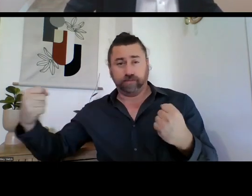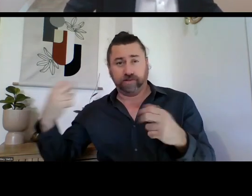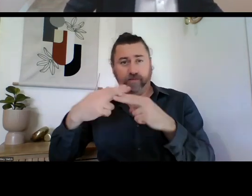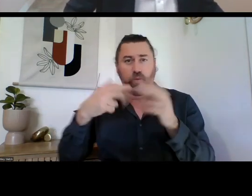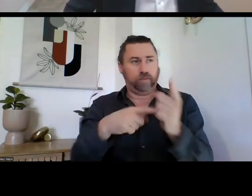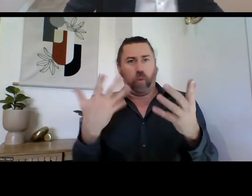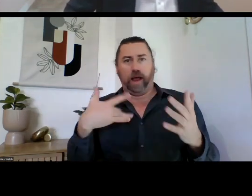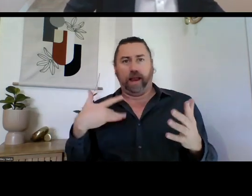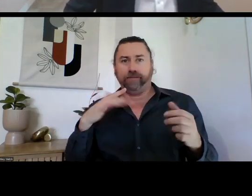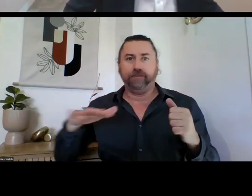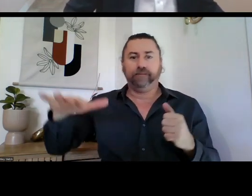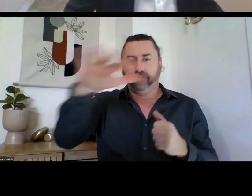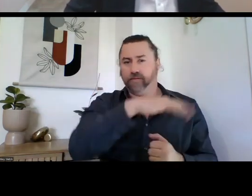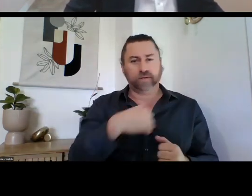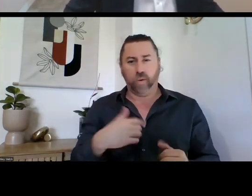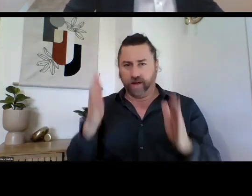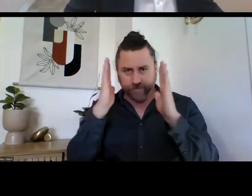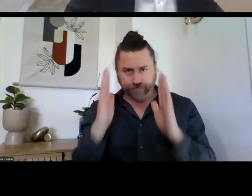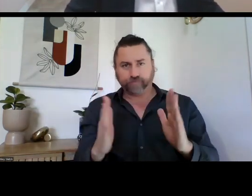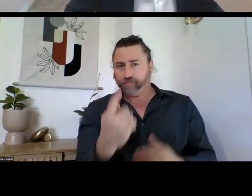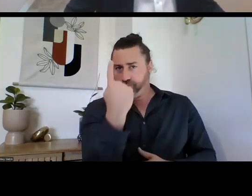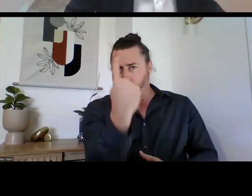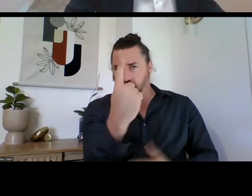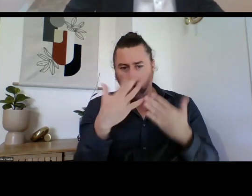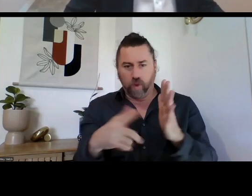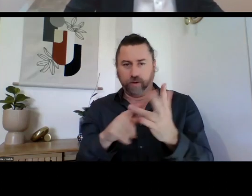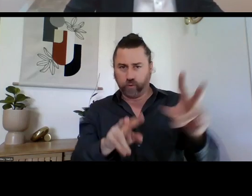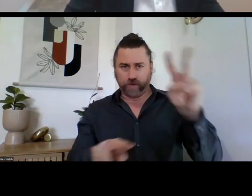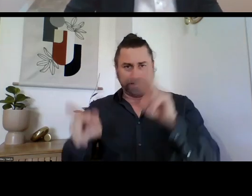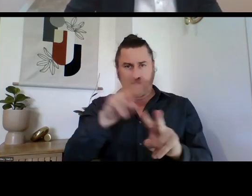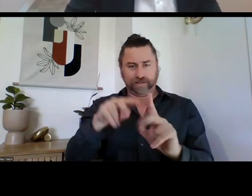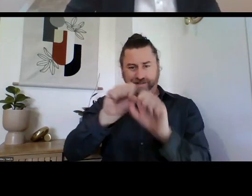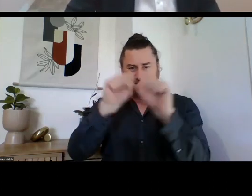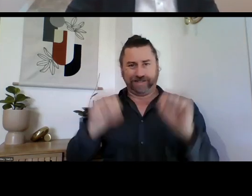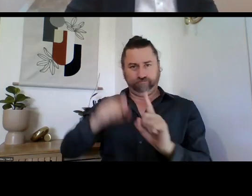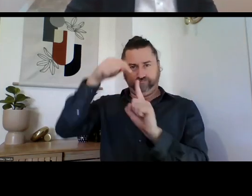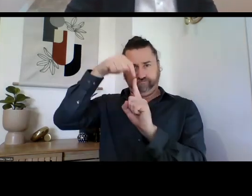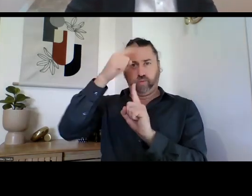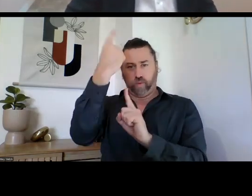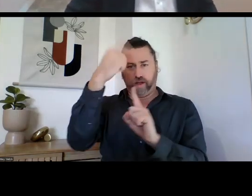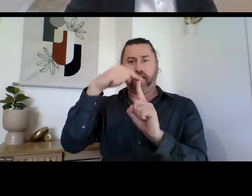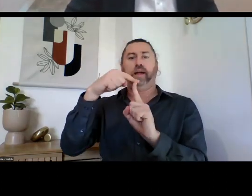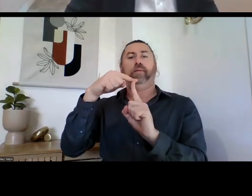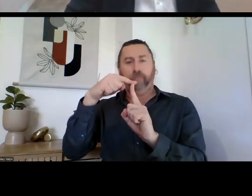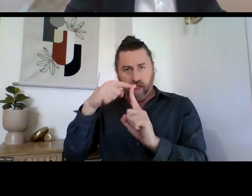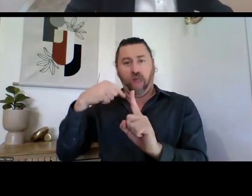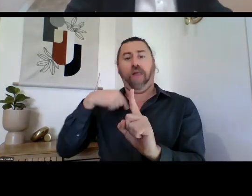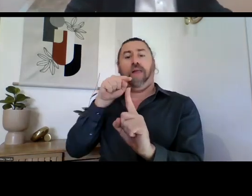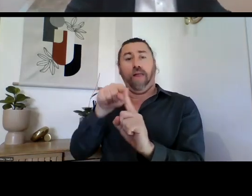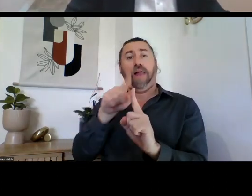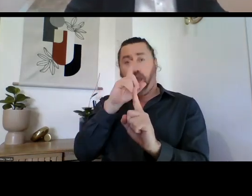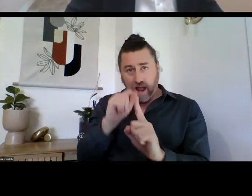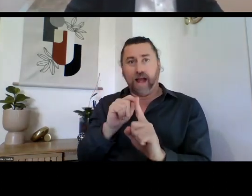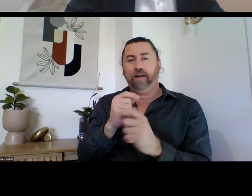when we talk about a single assessment system, what we mean is that all assessment organisations can assess for all aged